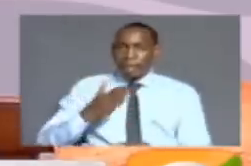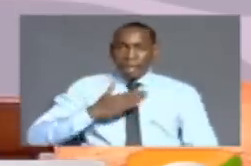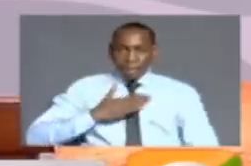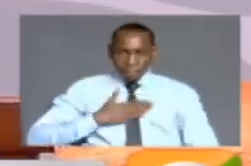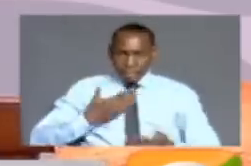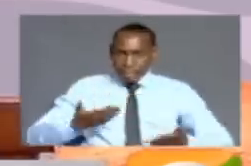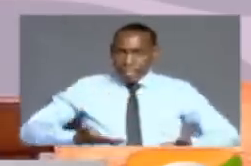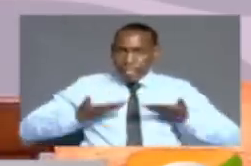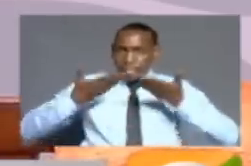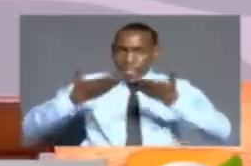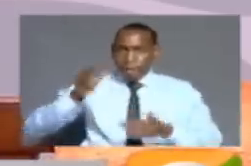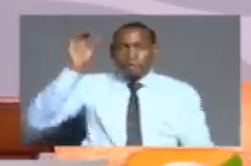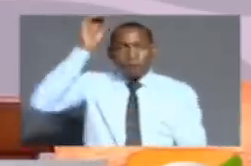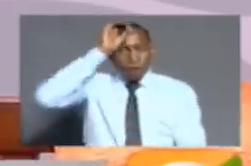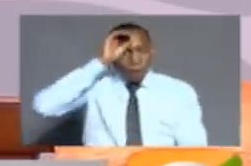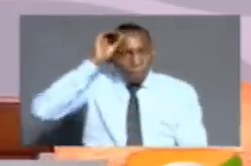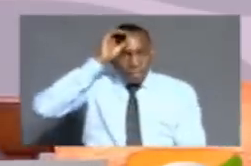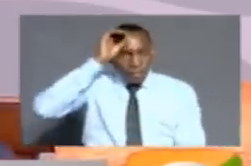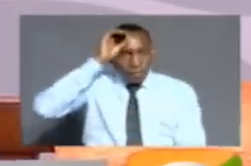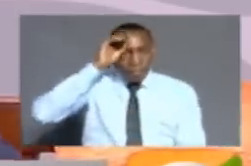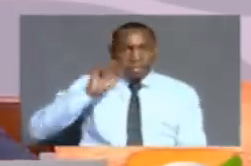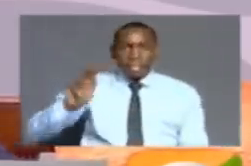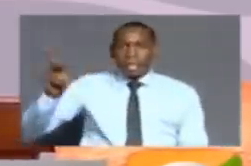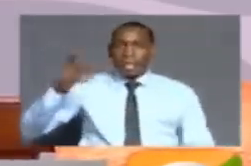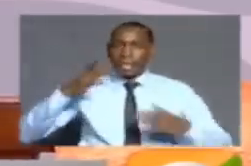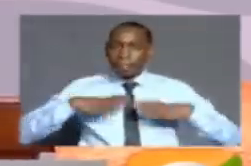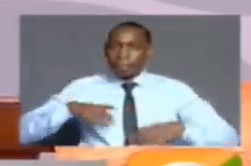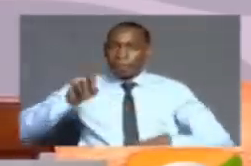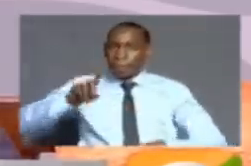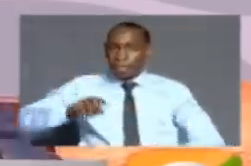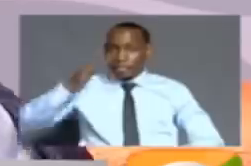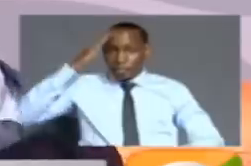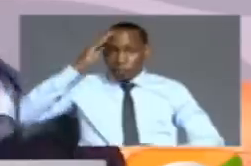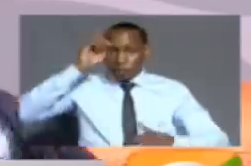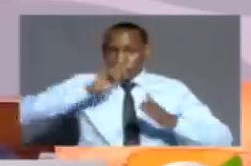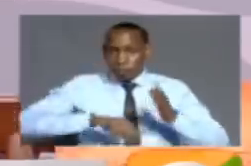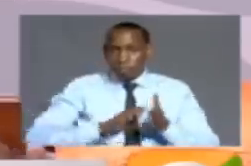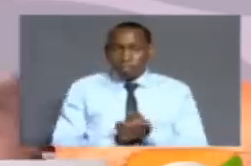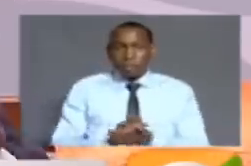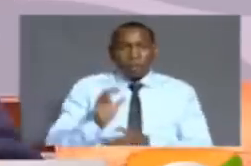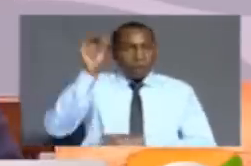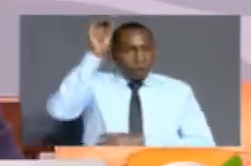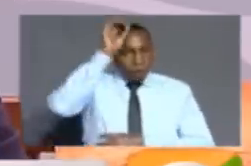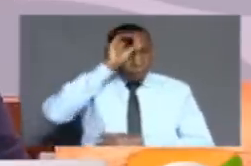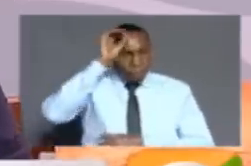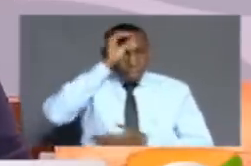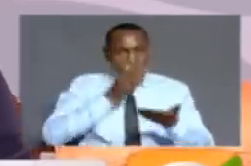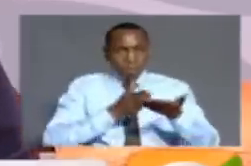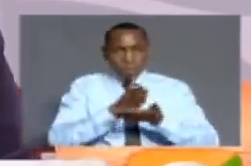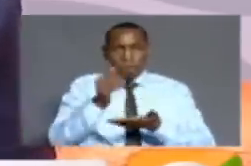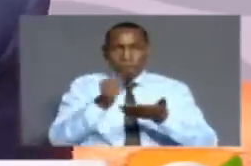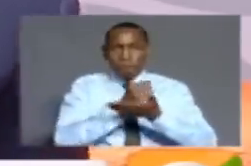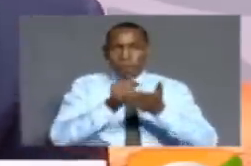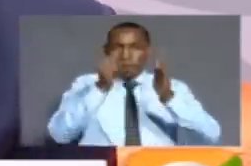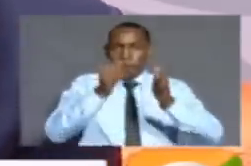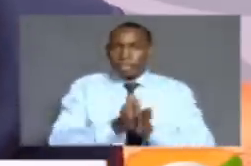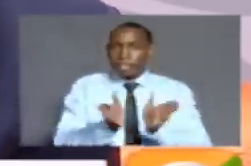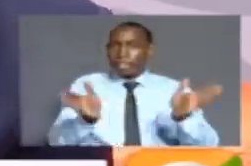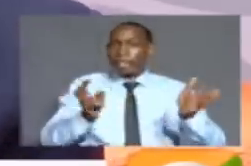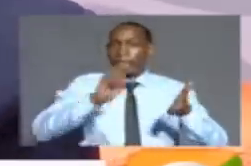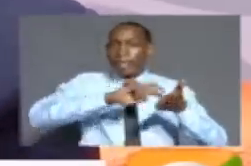render an opinion. And what Kenyans need to understand is that an opinion by the Auditor General does not